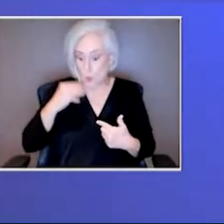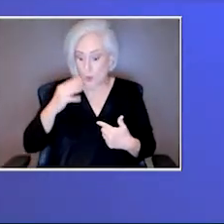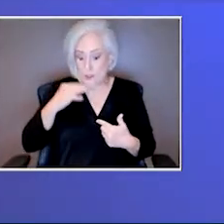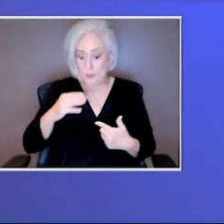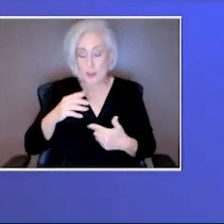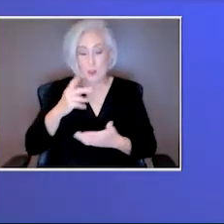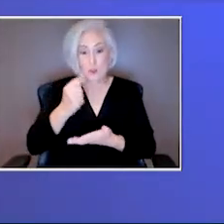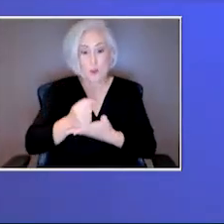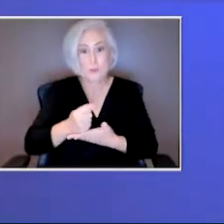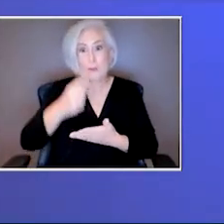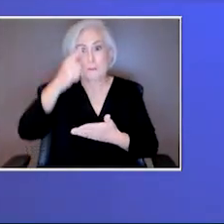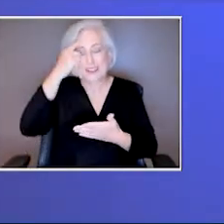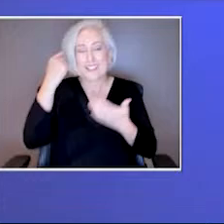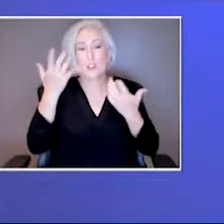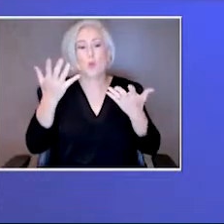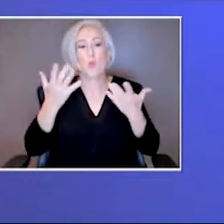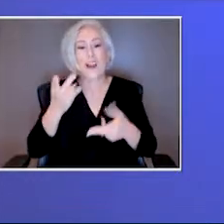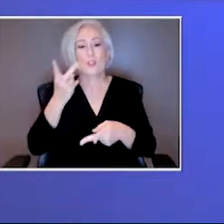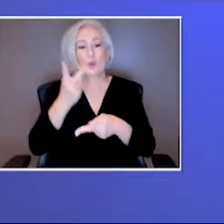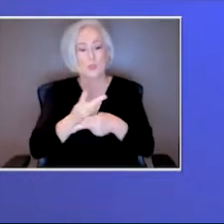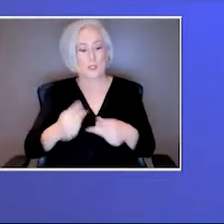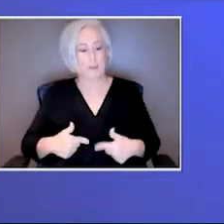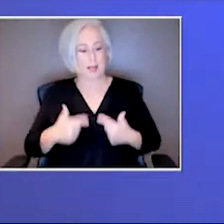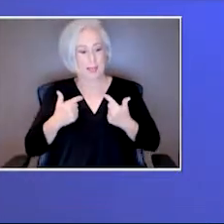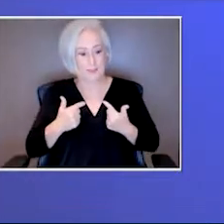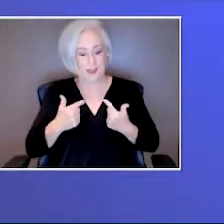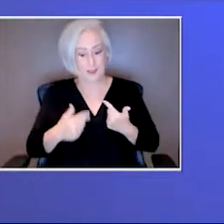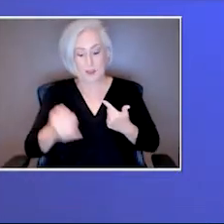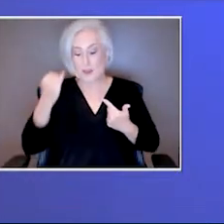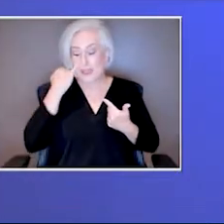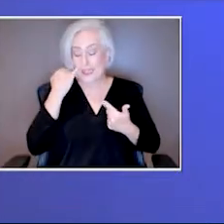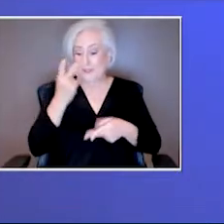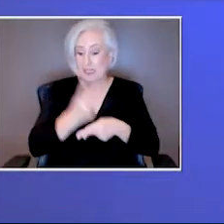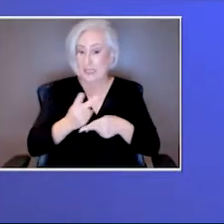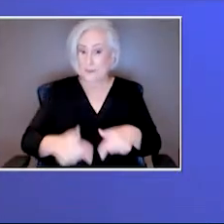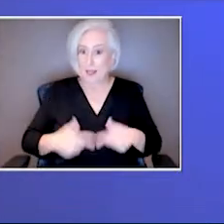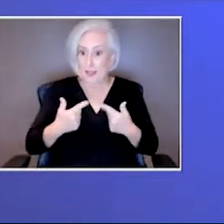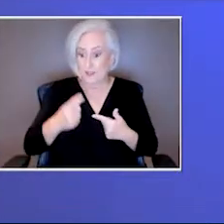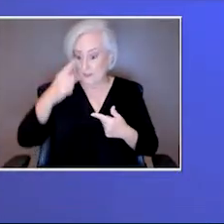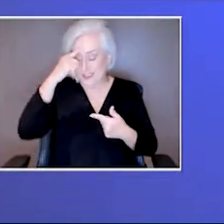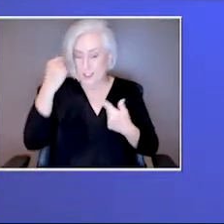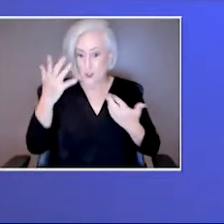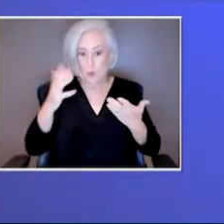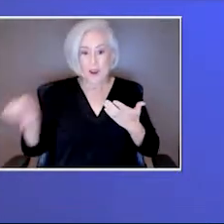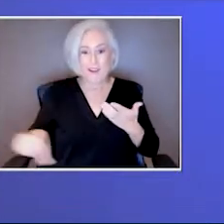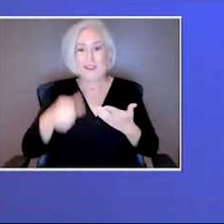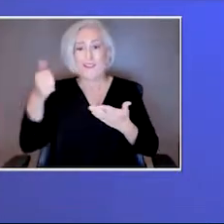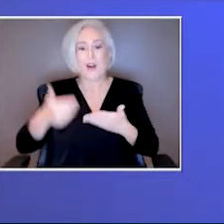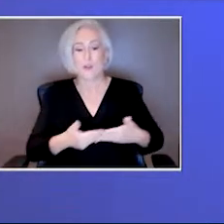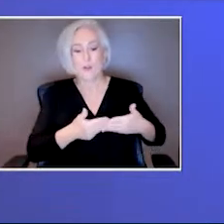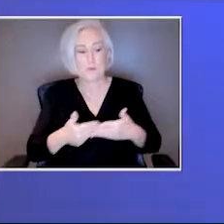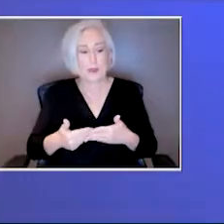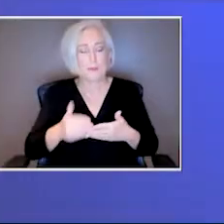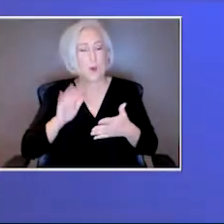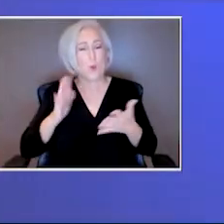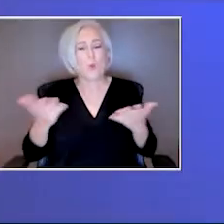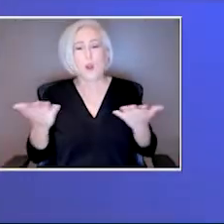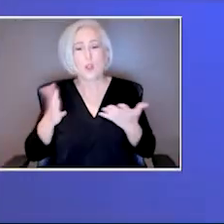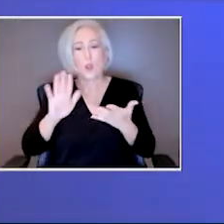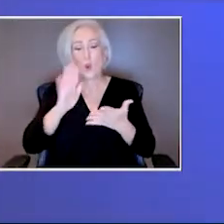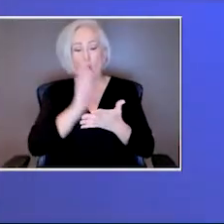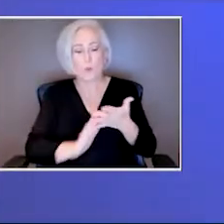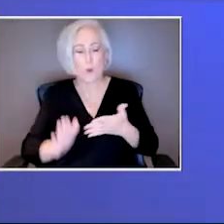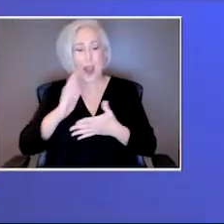keep living? And if that's having another child, what are your priorities? And so I think it's really sitting down with your younger patients, looking at like what's the ultimate end